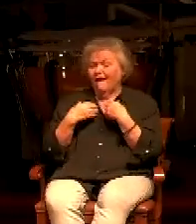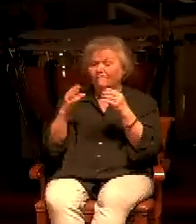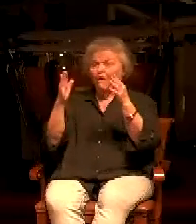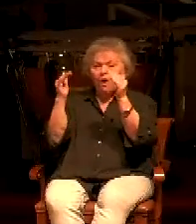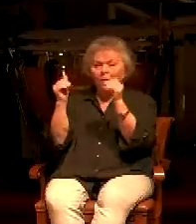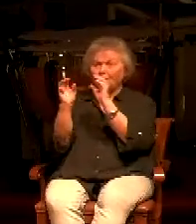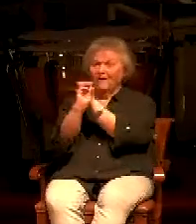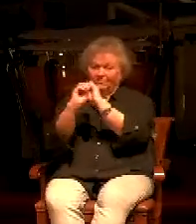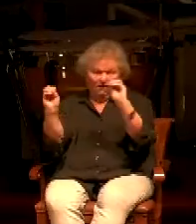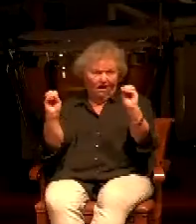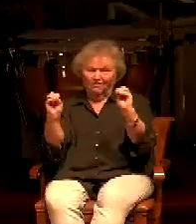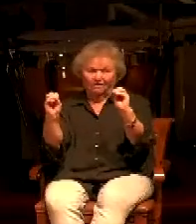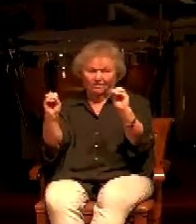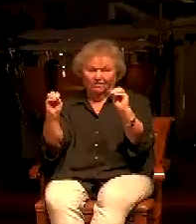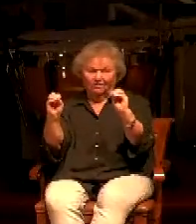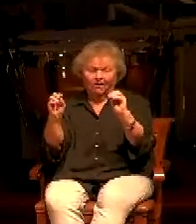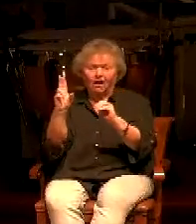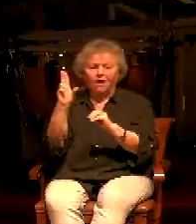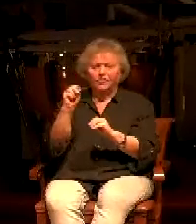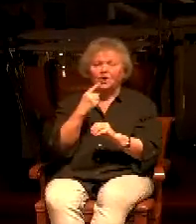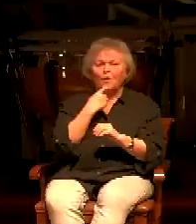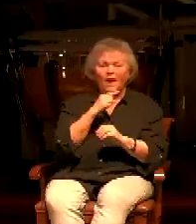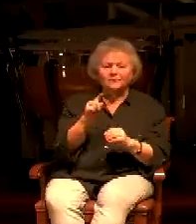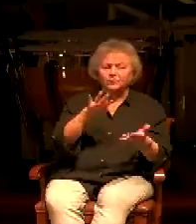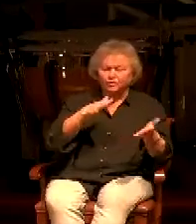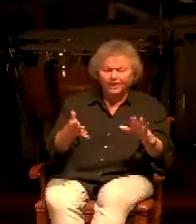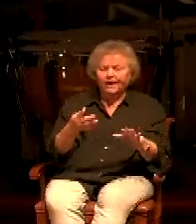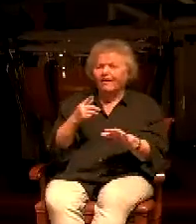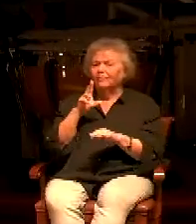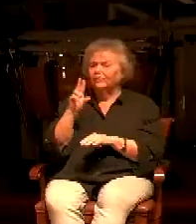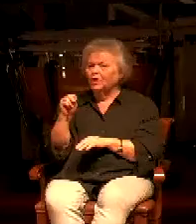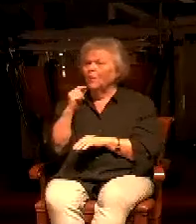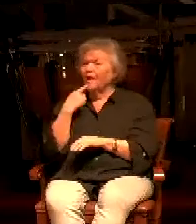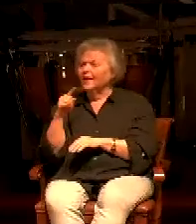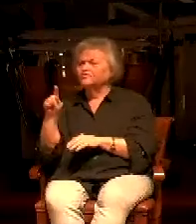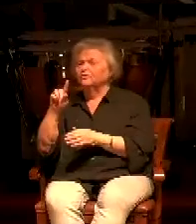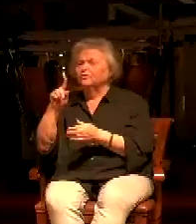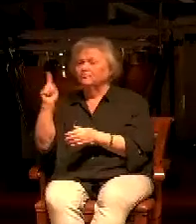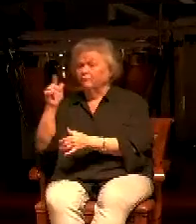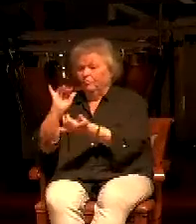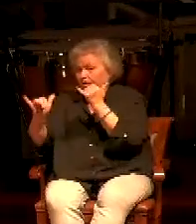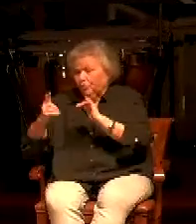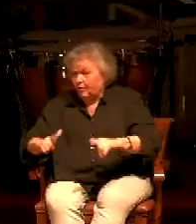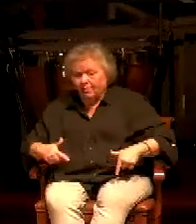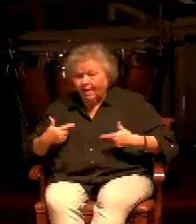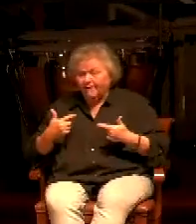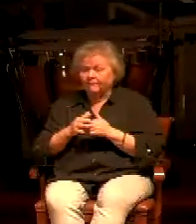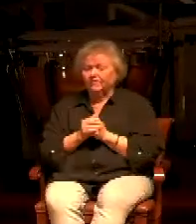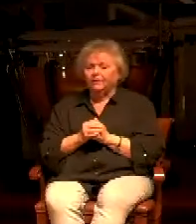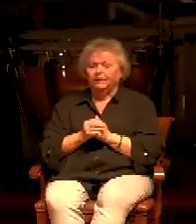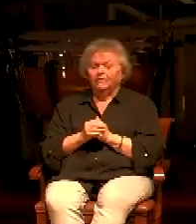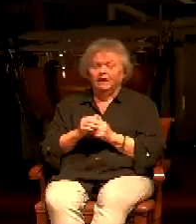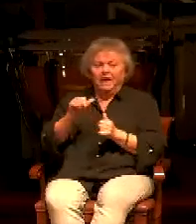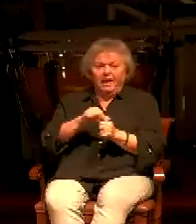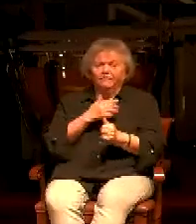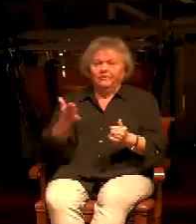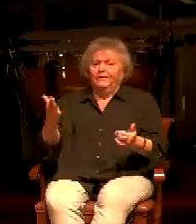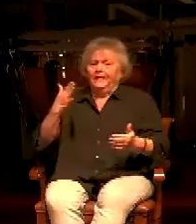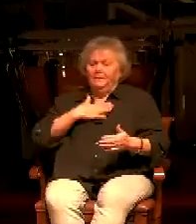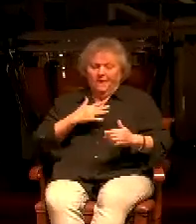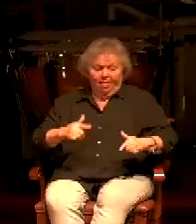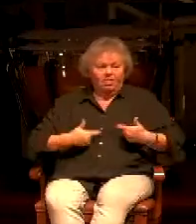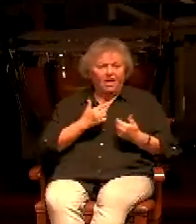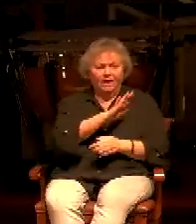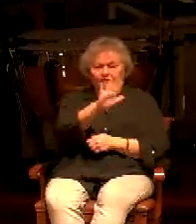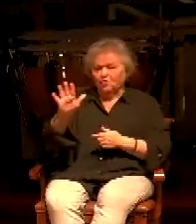answer for death, no answer for eternal life. Everything in all of human history and all of the future, everything in your life and in my life and in the